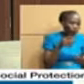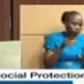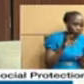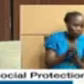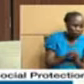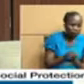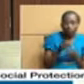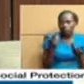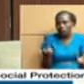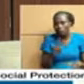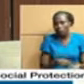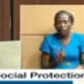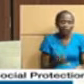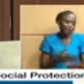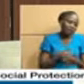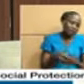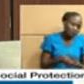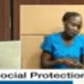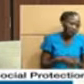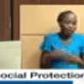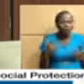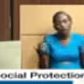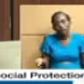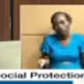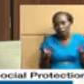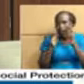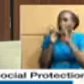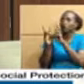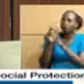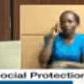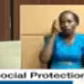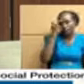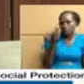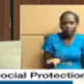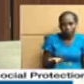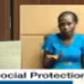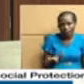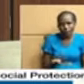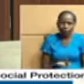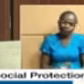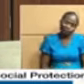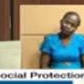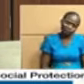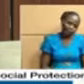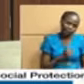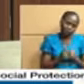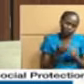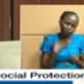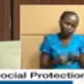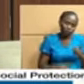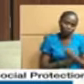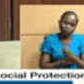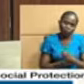the ability to work by themselves, they look at the government, to which they worked anyway, to support them. So